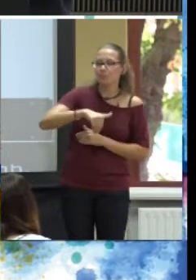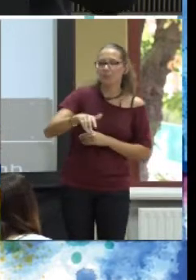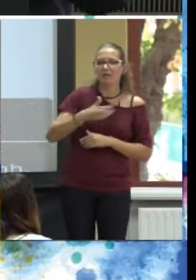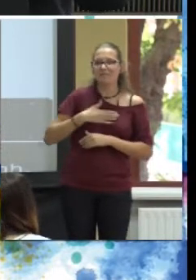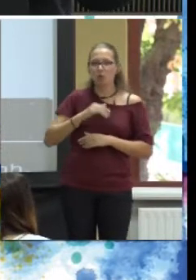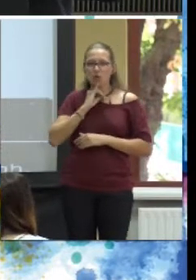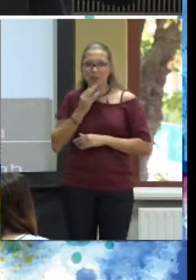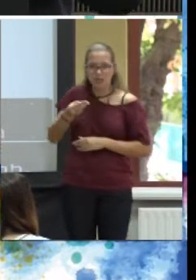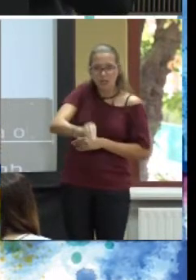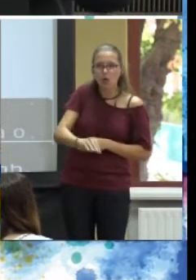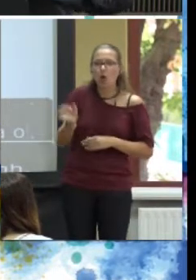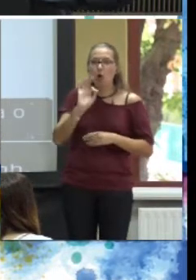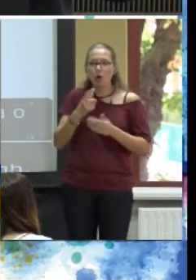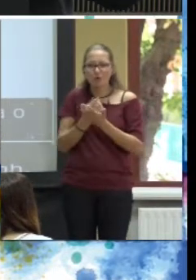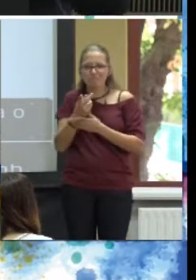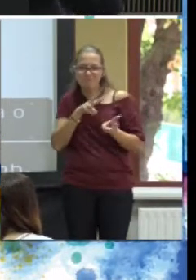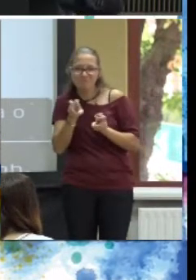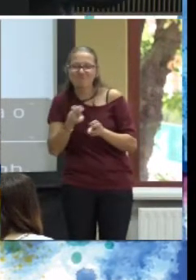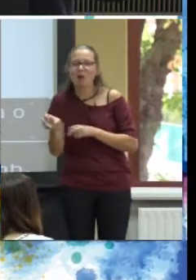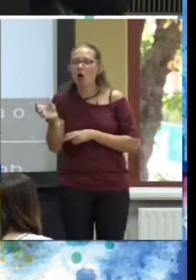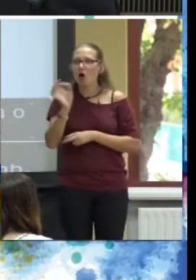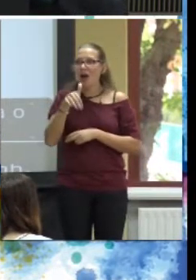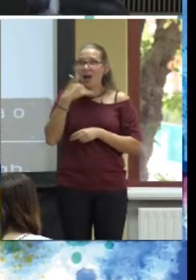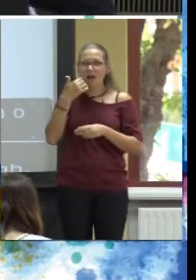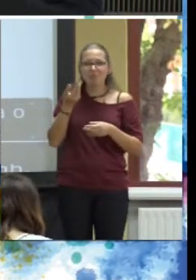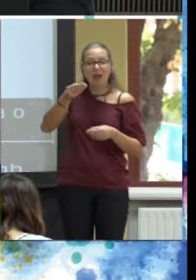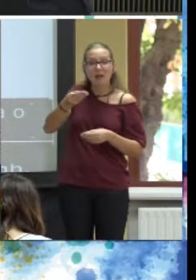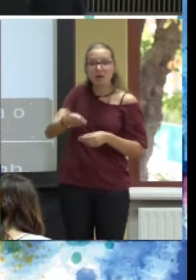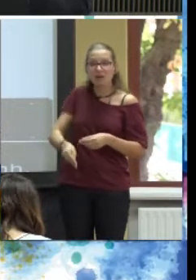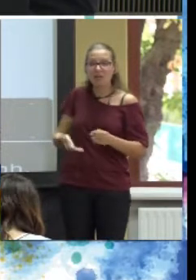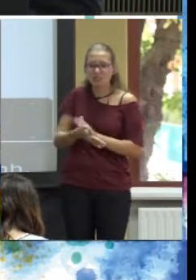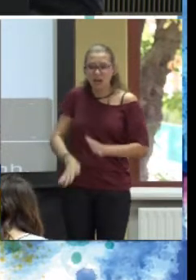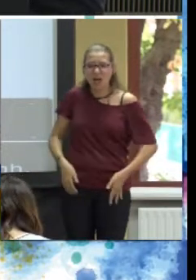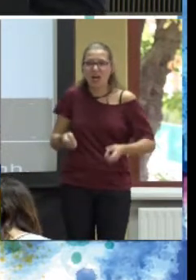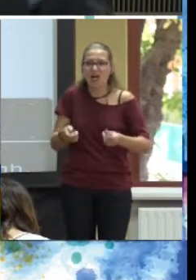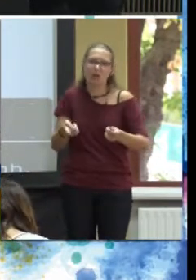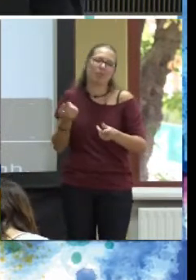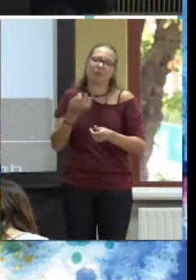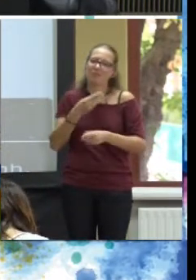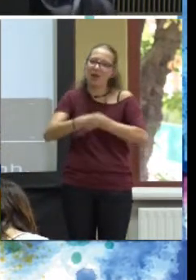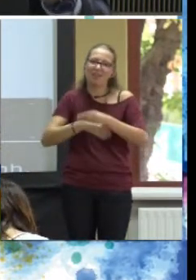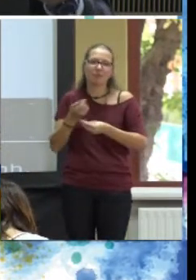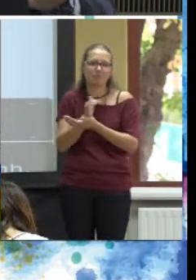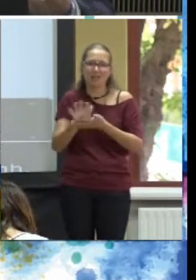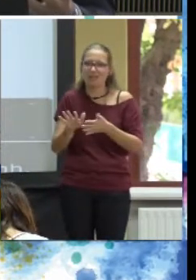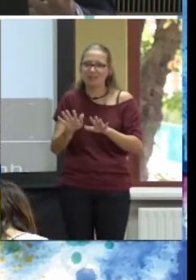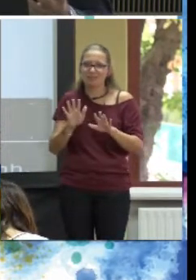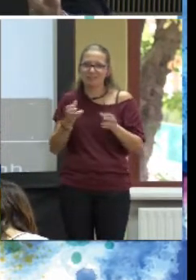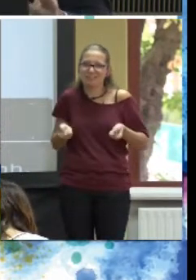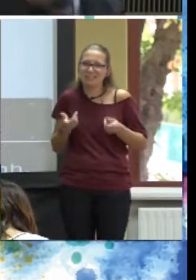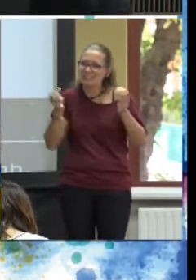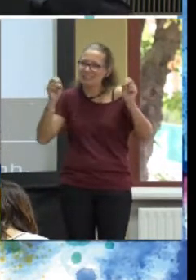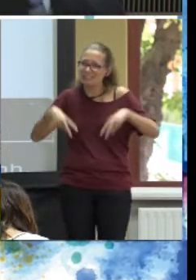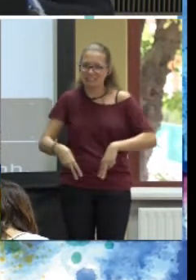future or a new place, a new track in the city, we wanted to be able to introduce it without